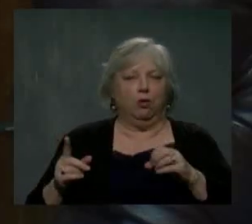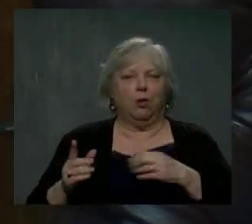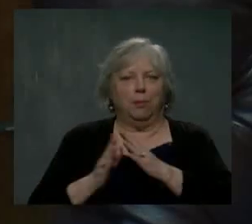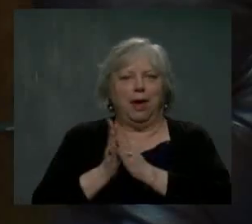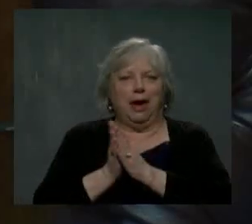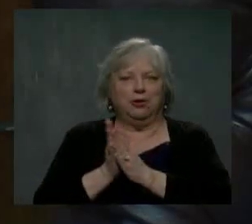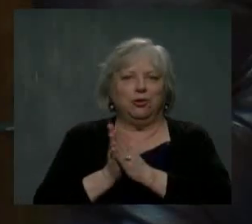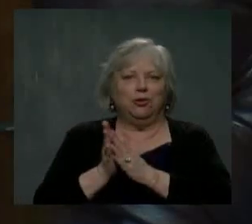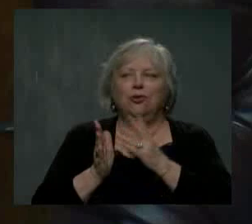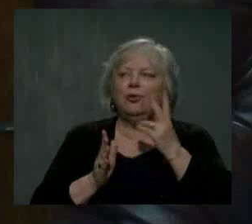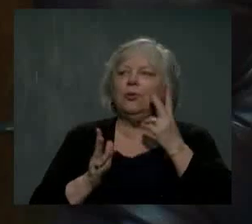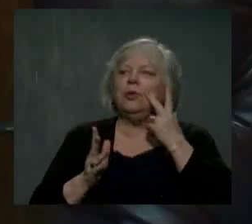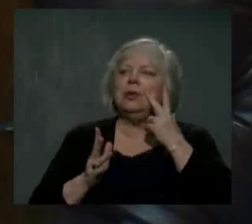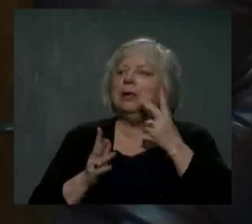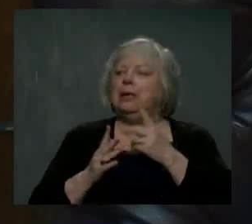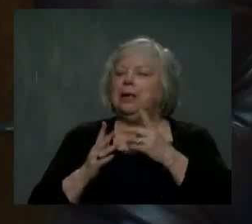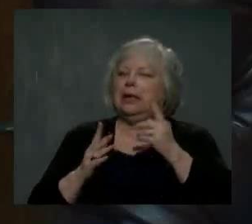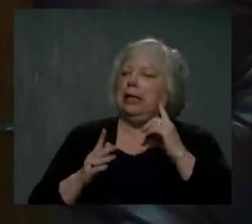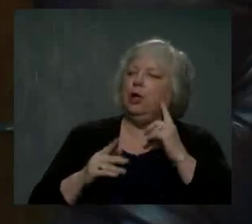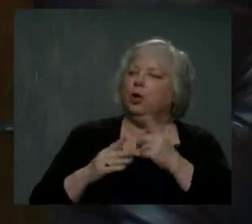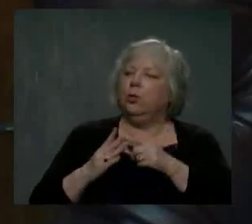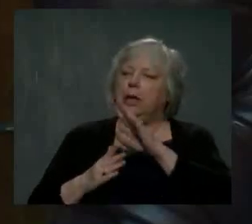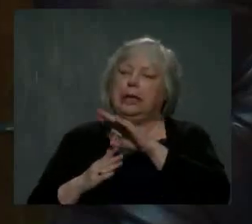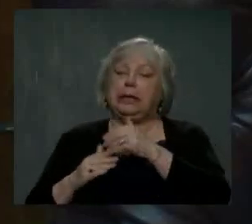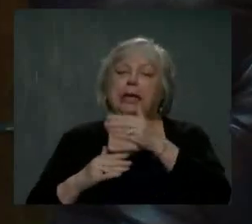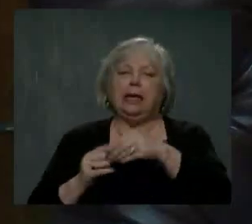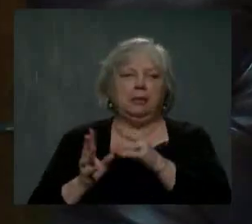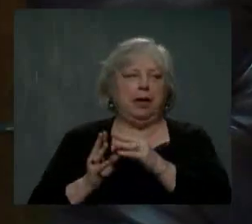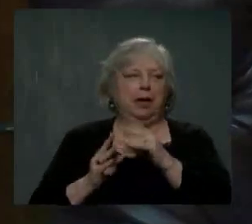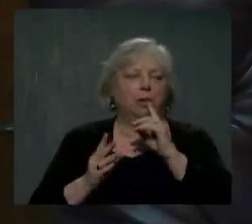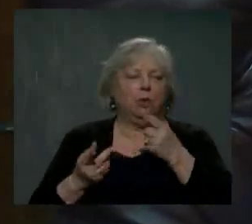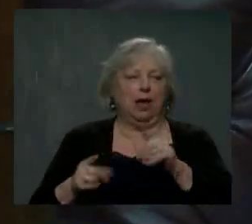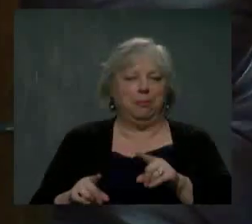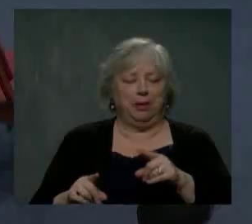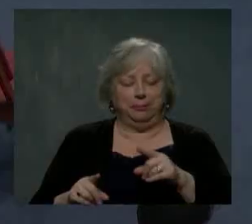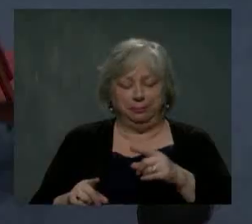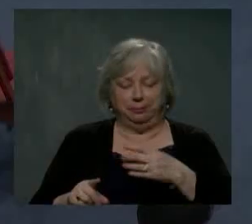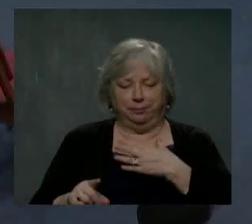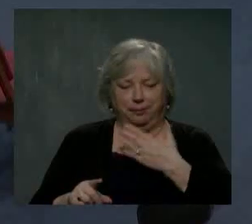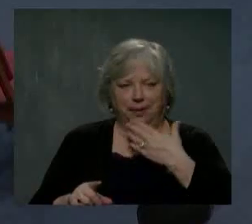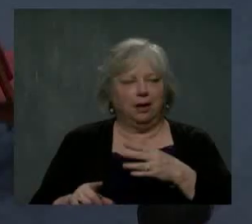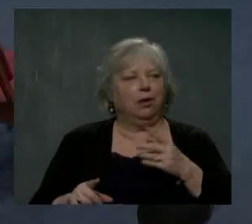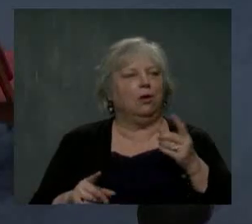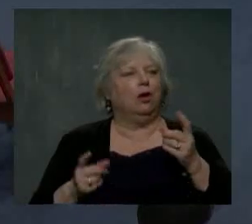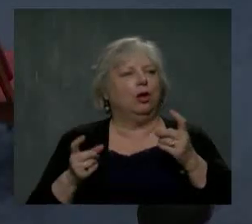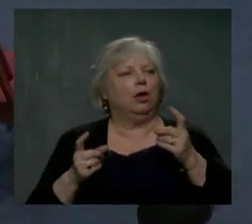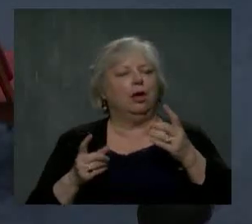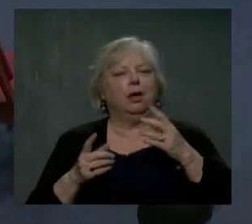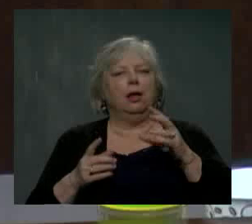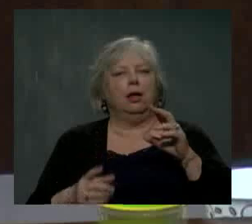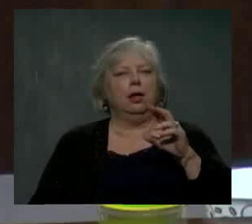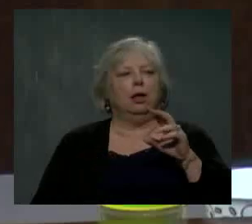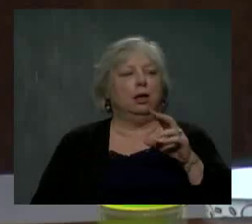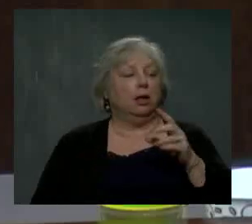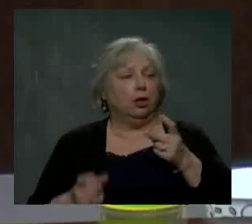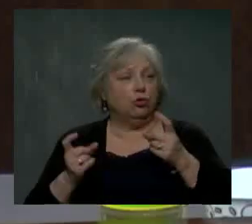hear what his next meetings will happen. Thank you, Director Hendricks.